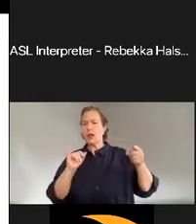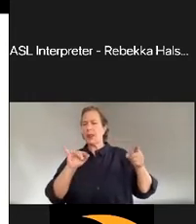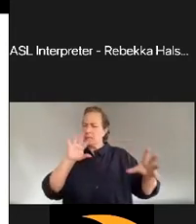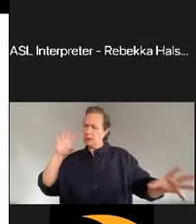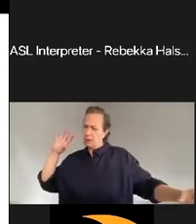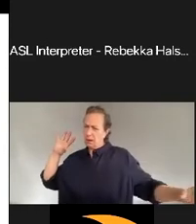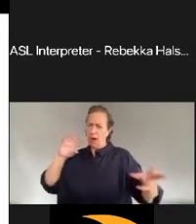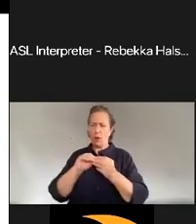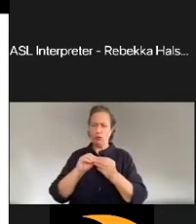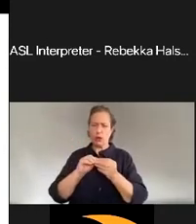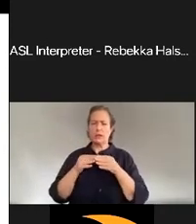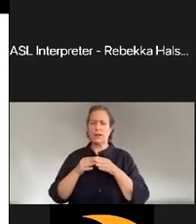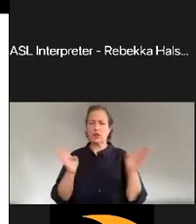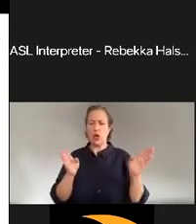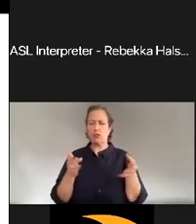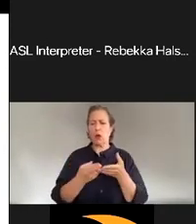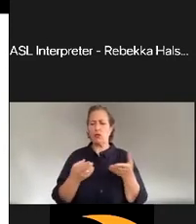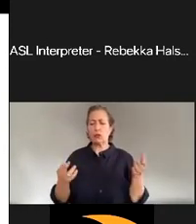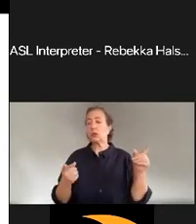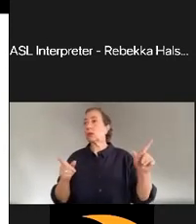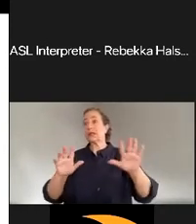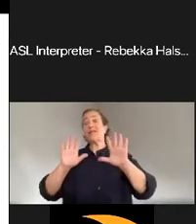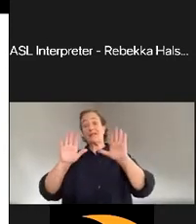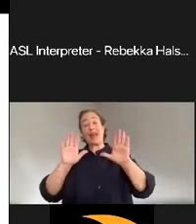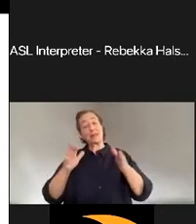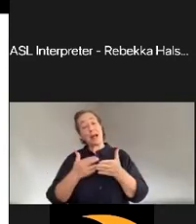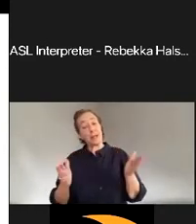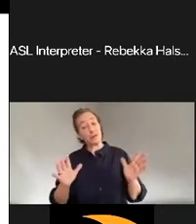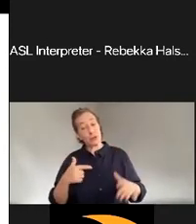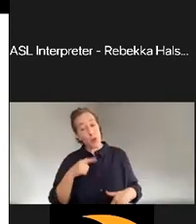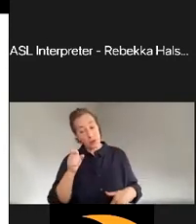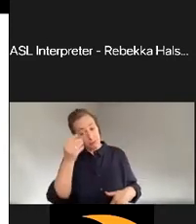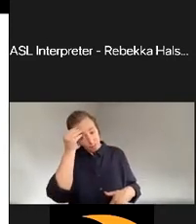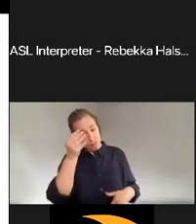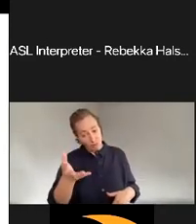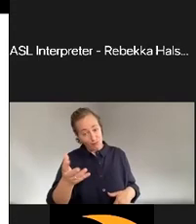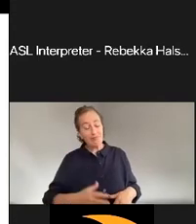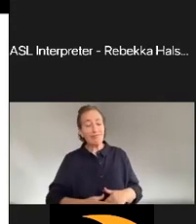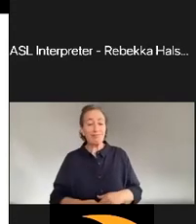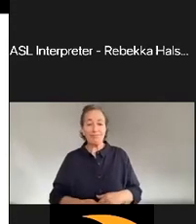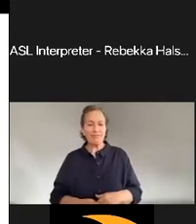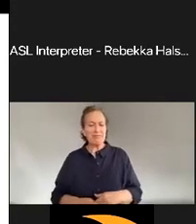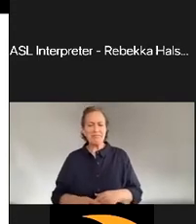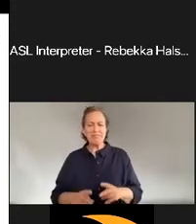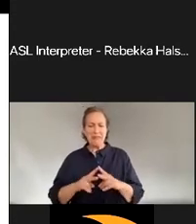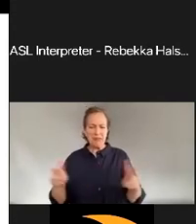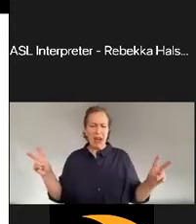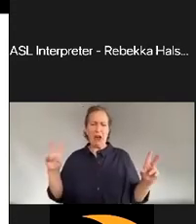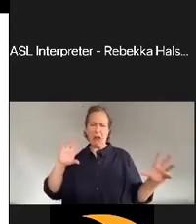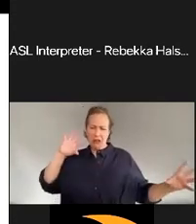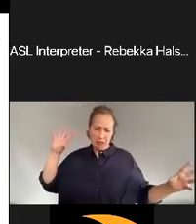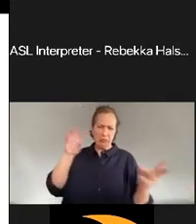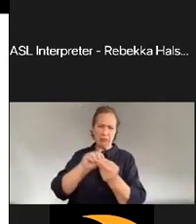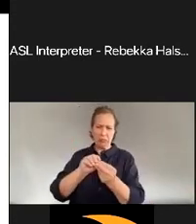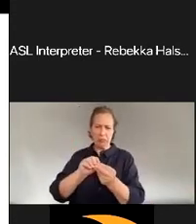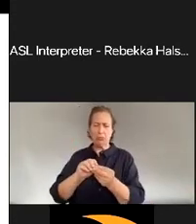general resource. It's a fantastic resource, if I do say so, very thorough, providing an